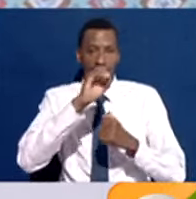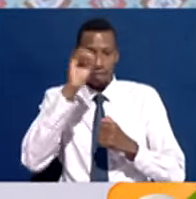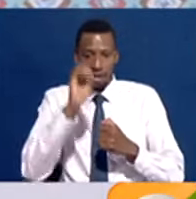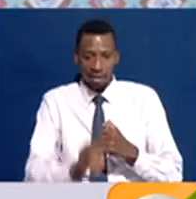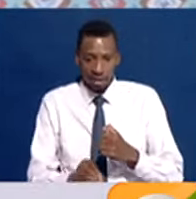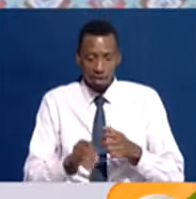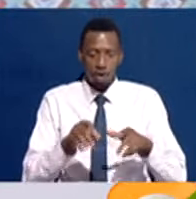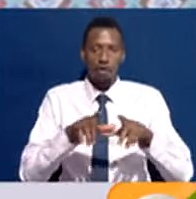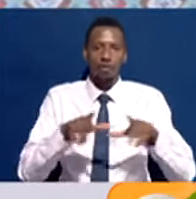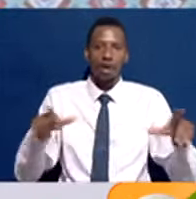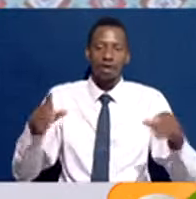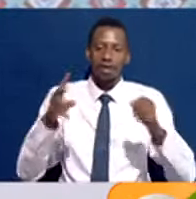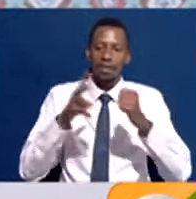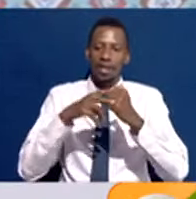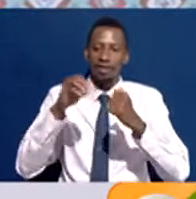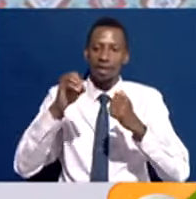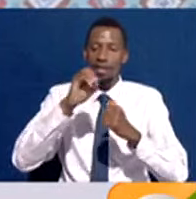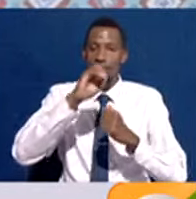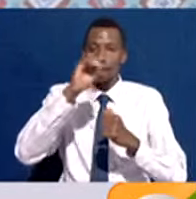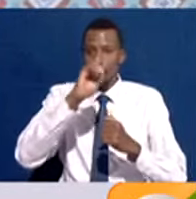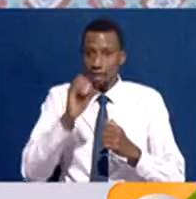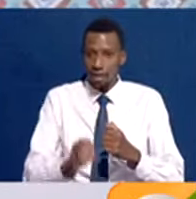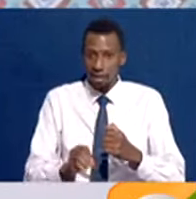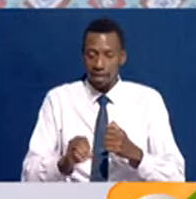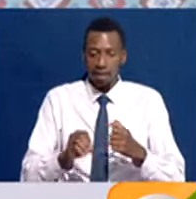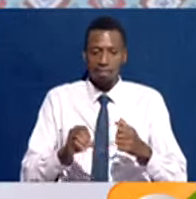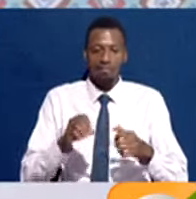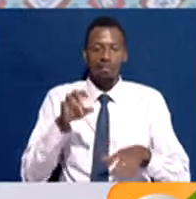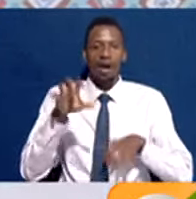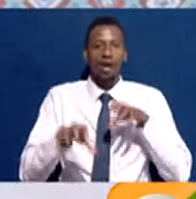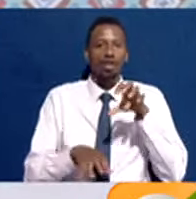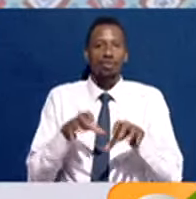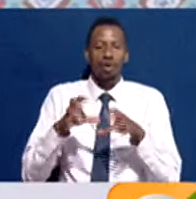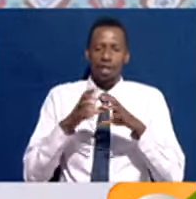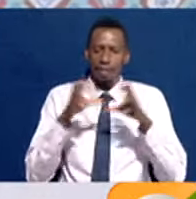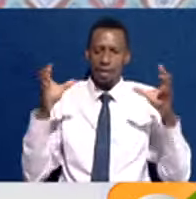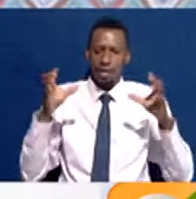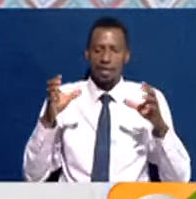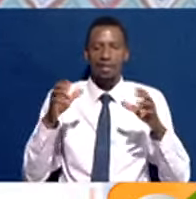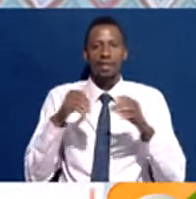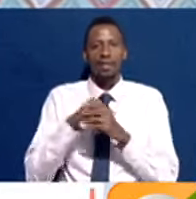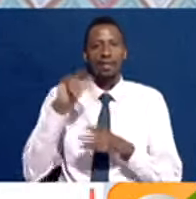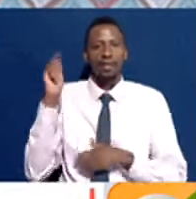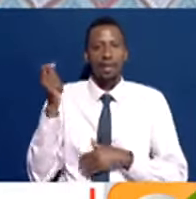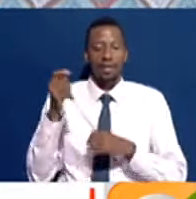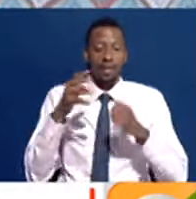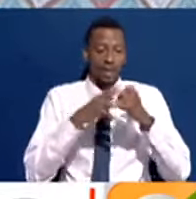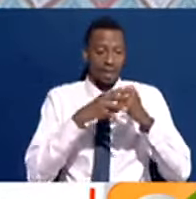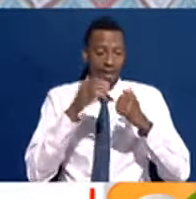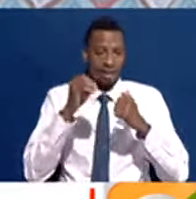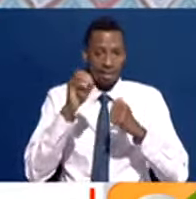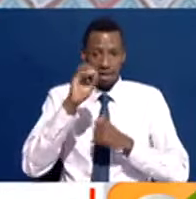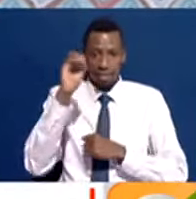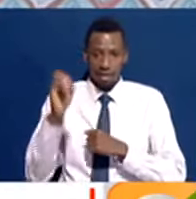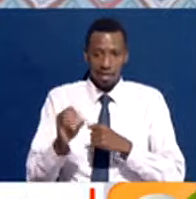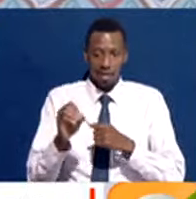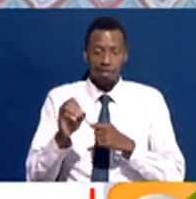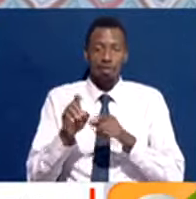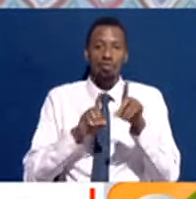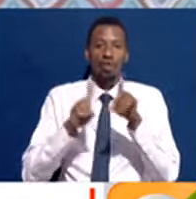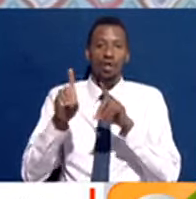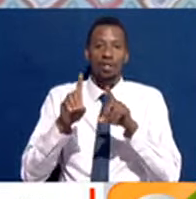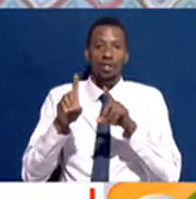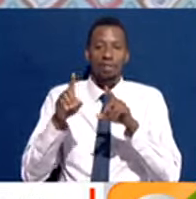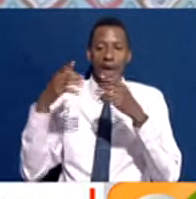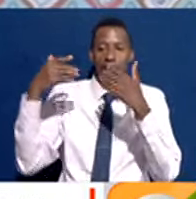of livestock, which is like the biggest population in Kenya, and 90% of the tourism, that is the wildlife,